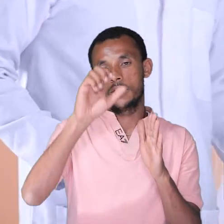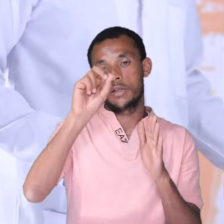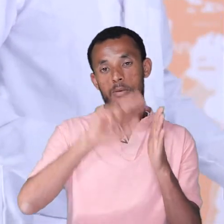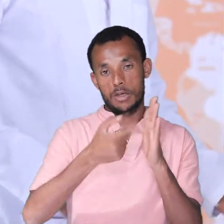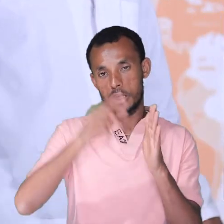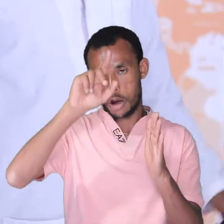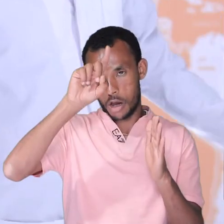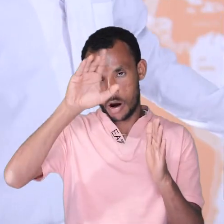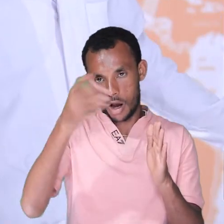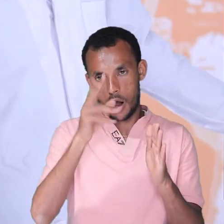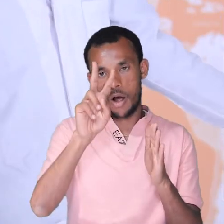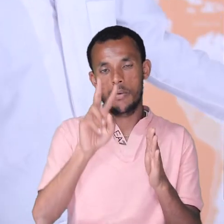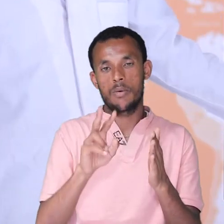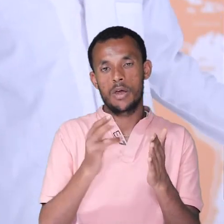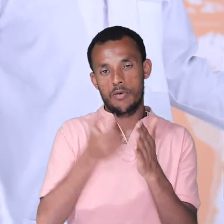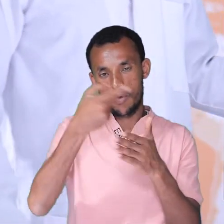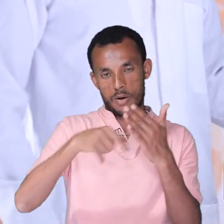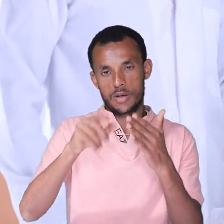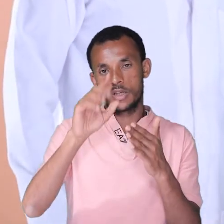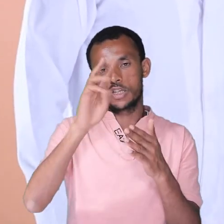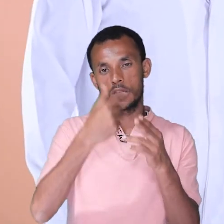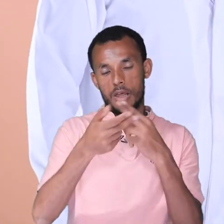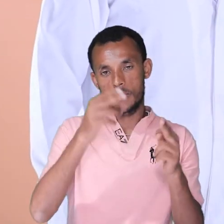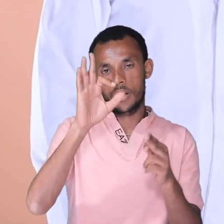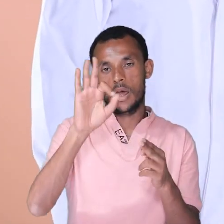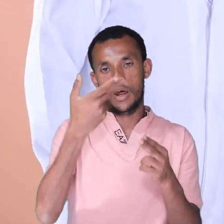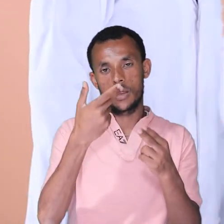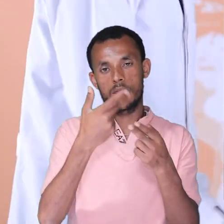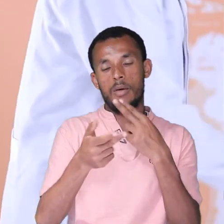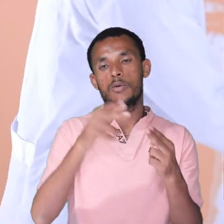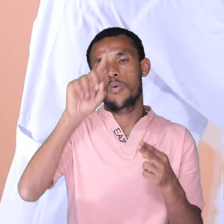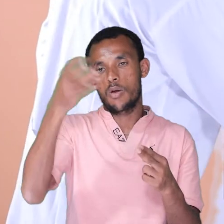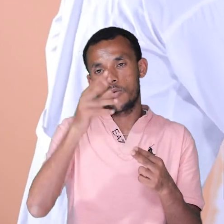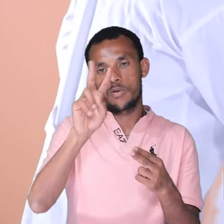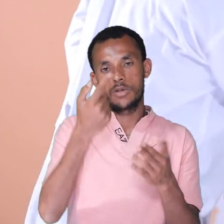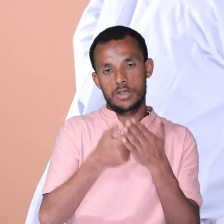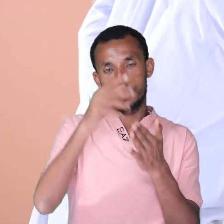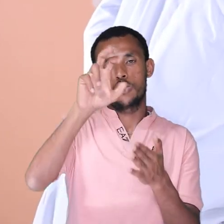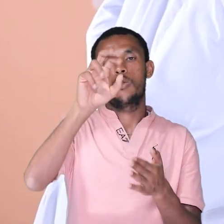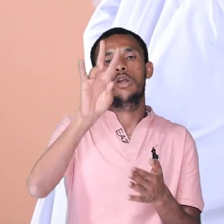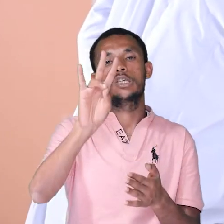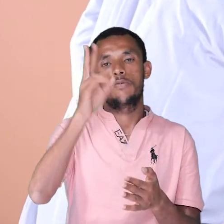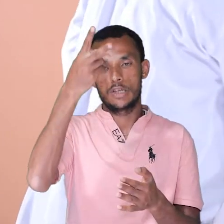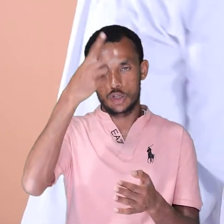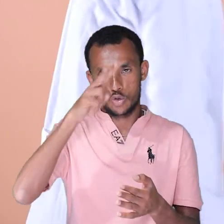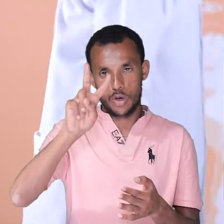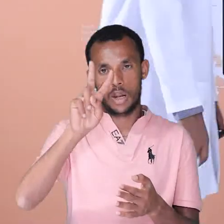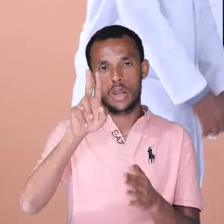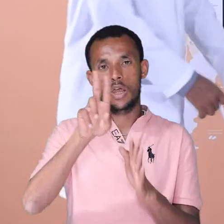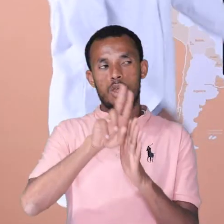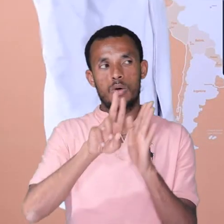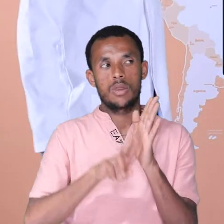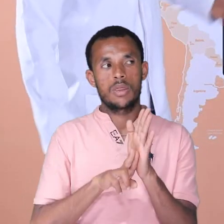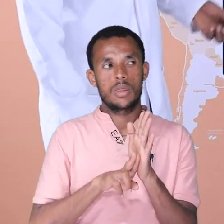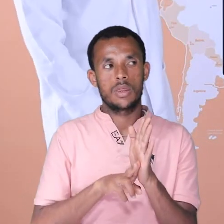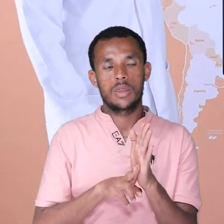in value. Therefore, 6 times 9 times 1 half. This is 27 square units.